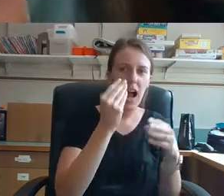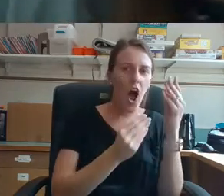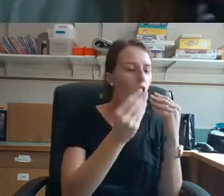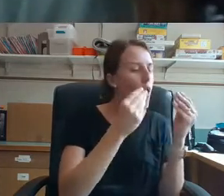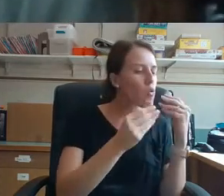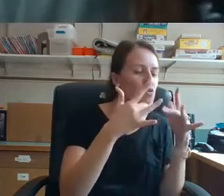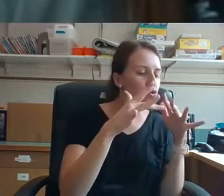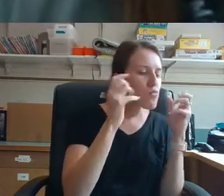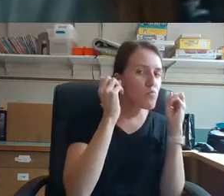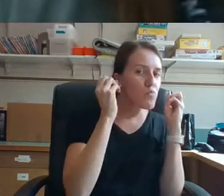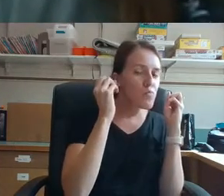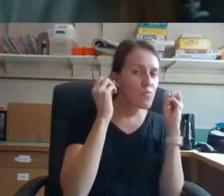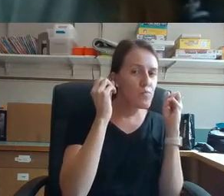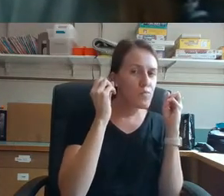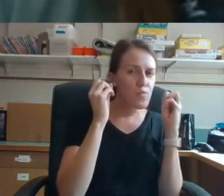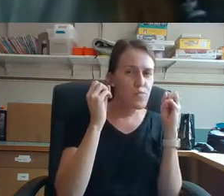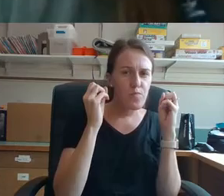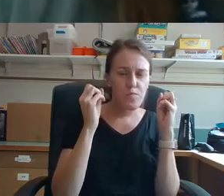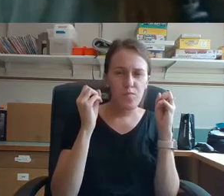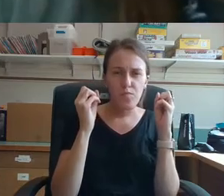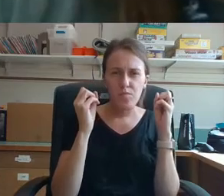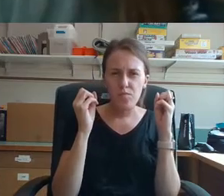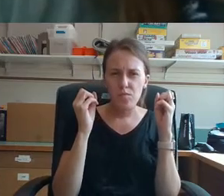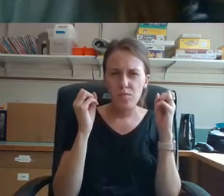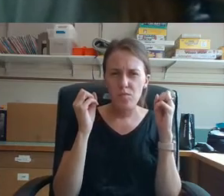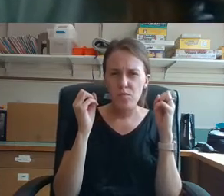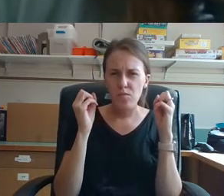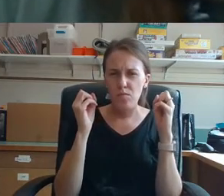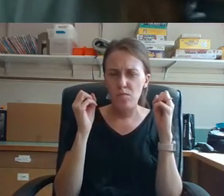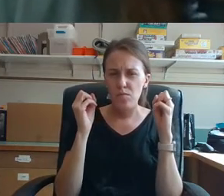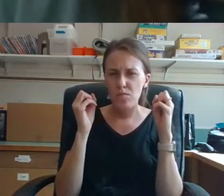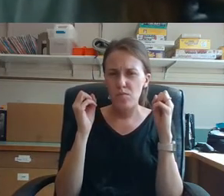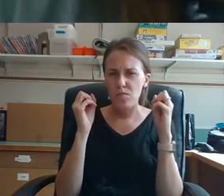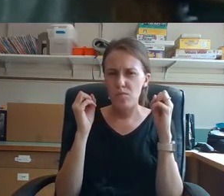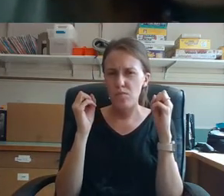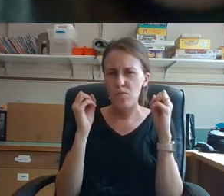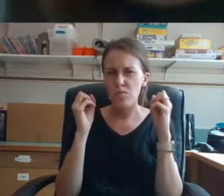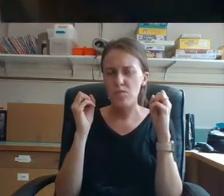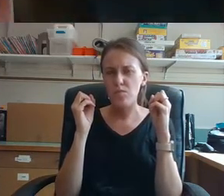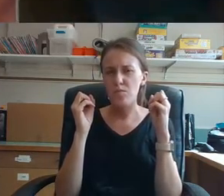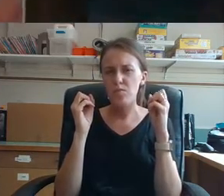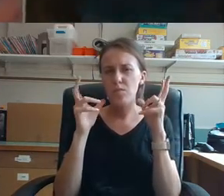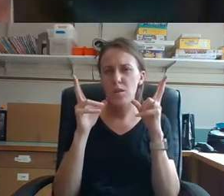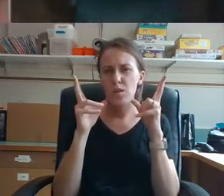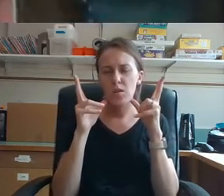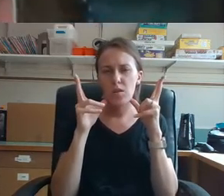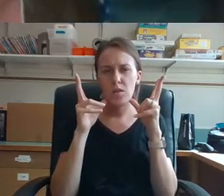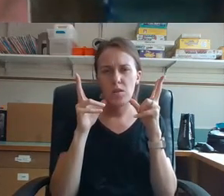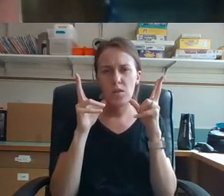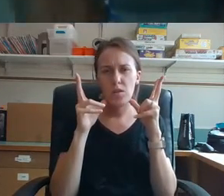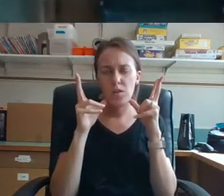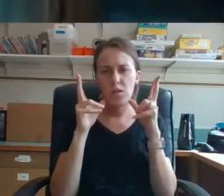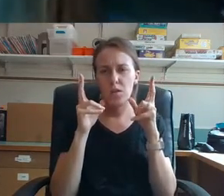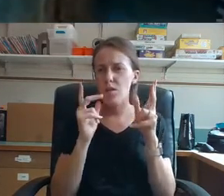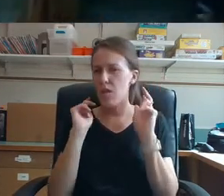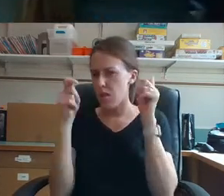What? Just then something crashed. A voice yelled, dishes and smashed. The sounds got louder and louder